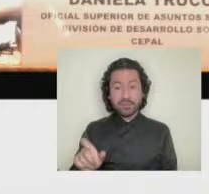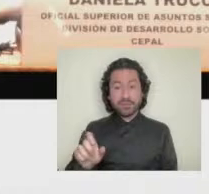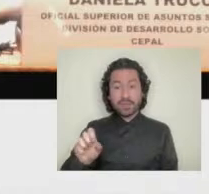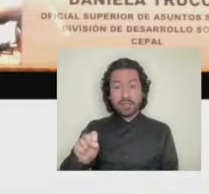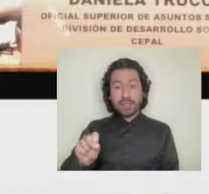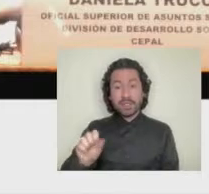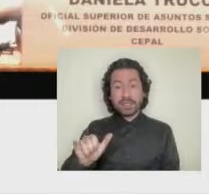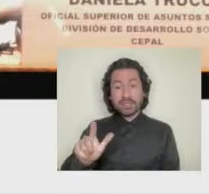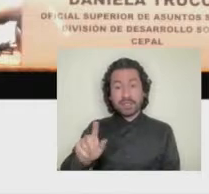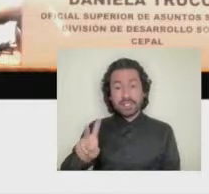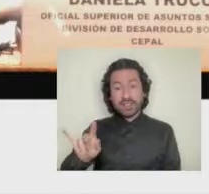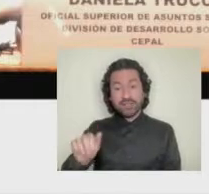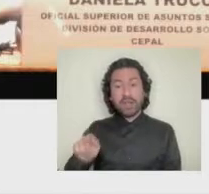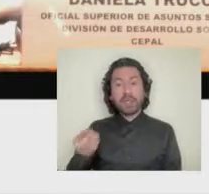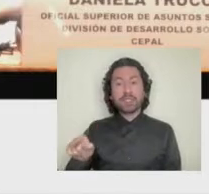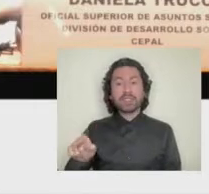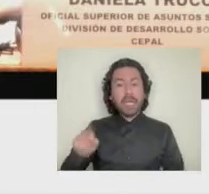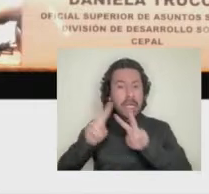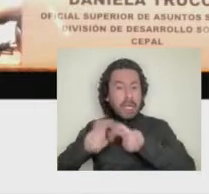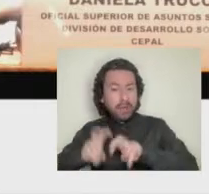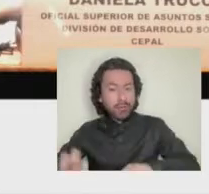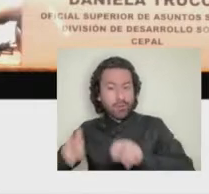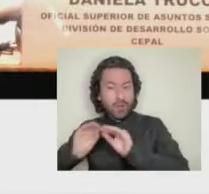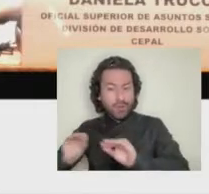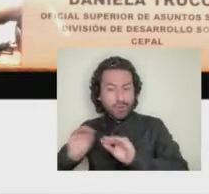is Silvia Schmelker,